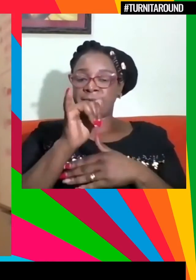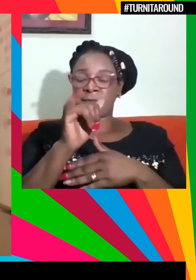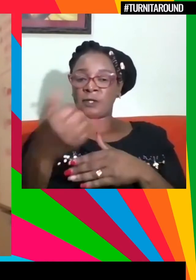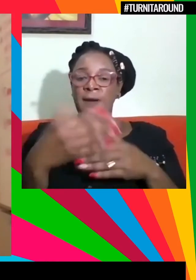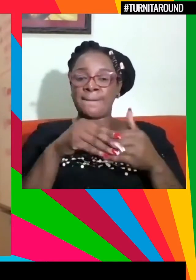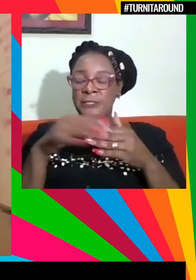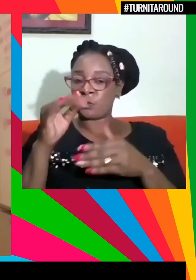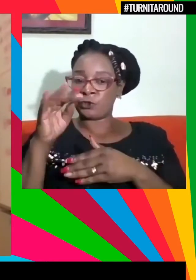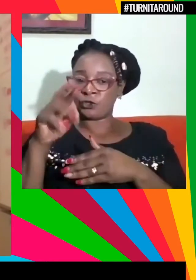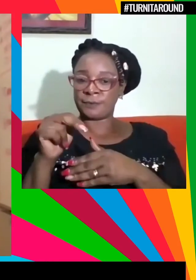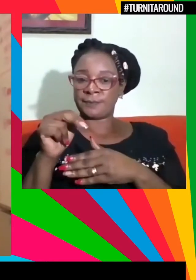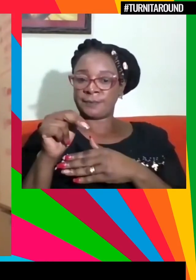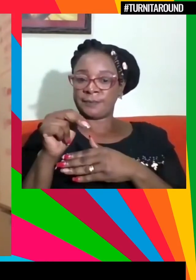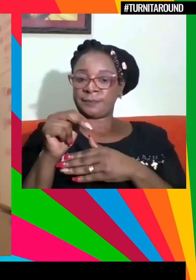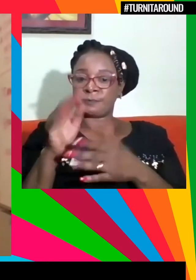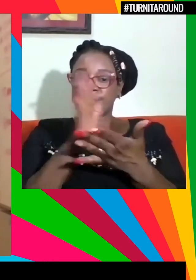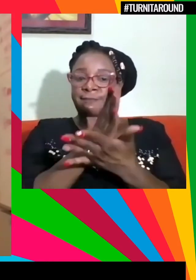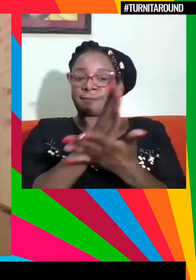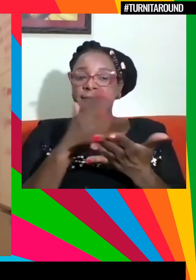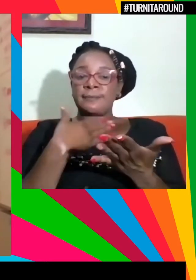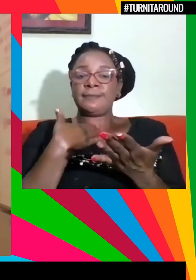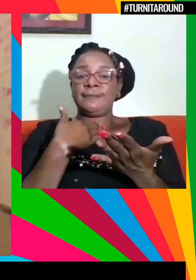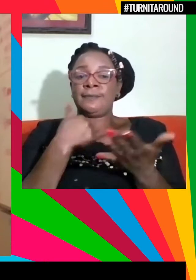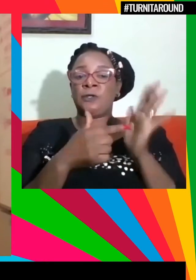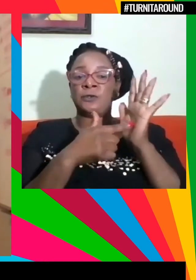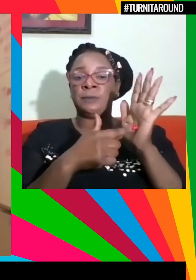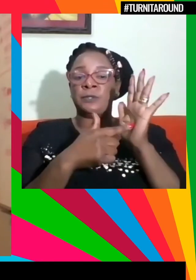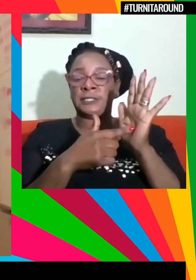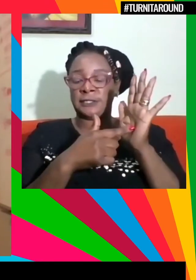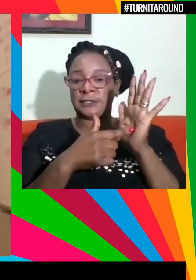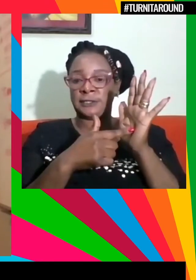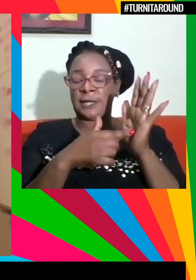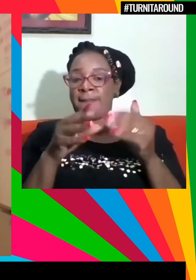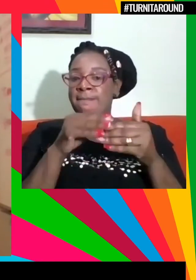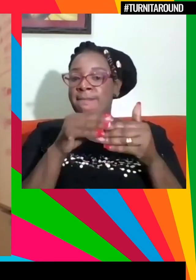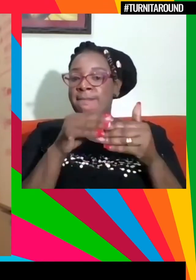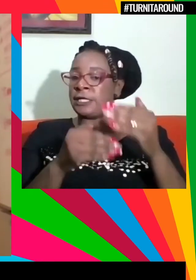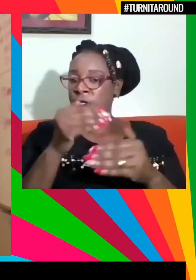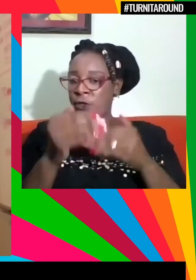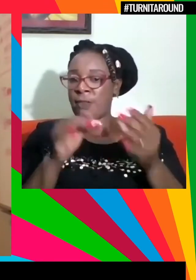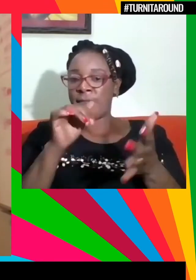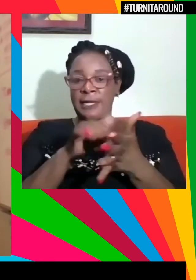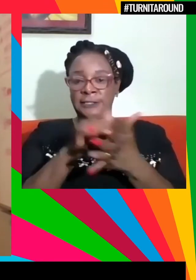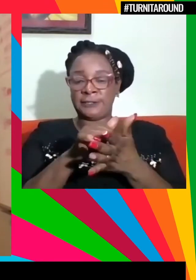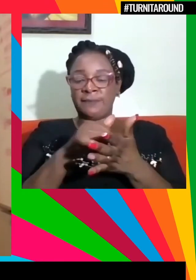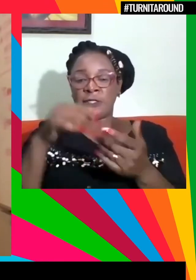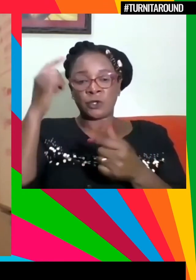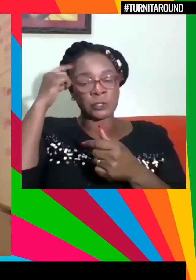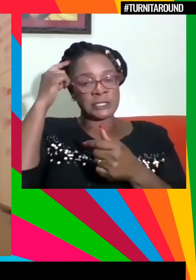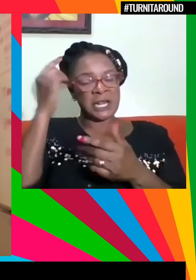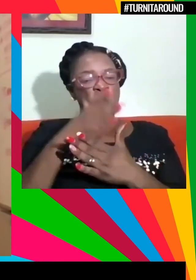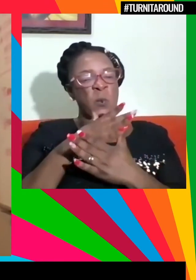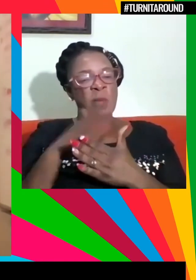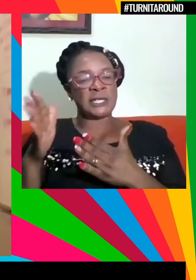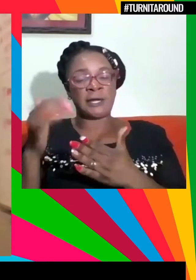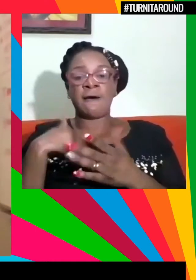pollution and a shared desire to demonstrate that material that is currently considered waste has